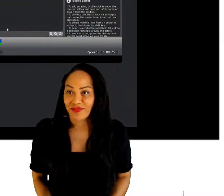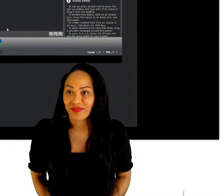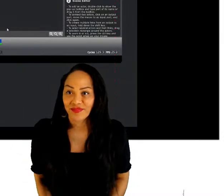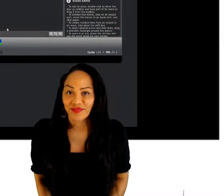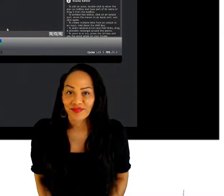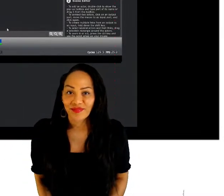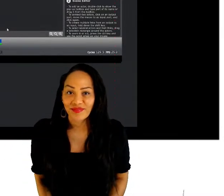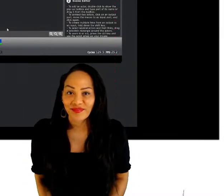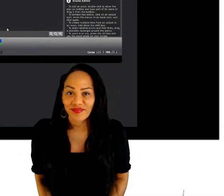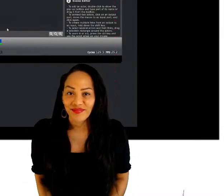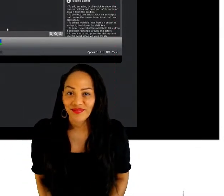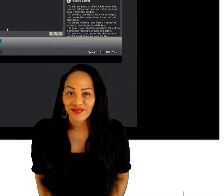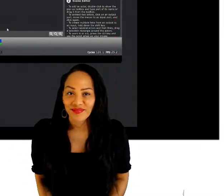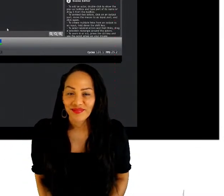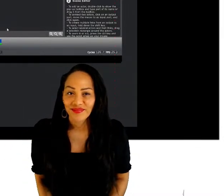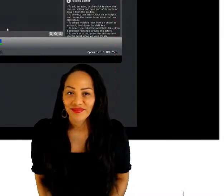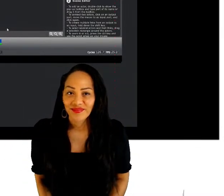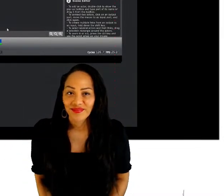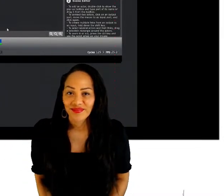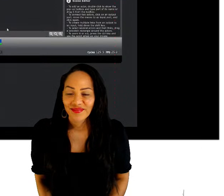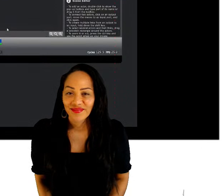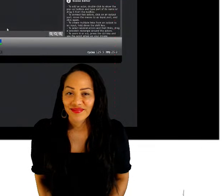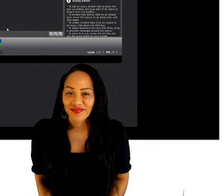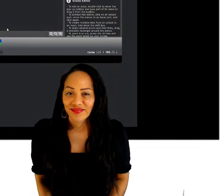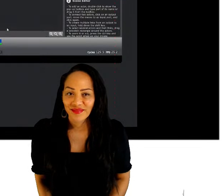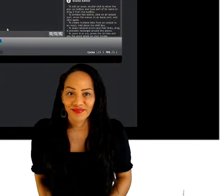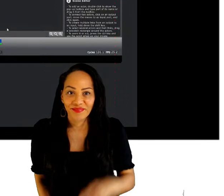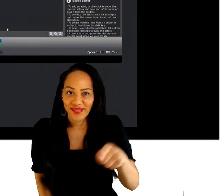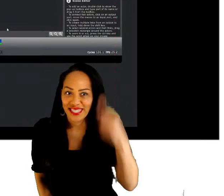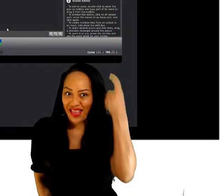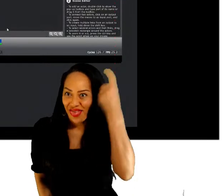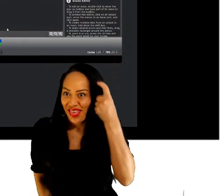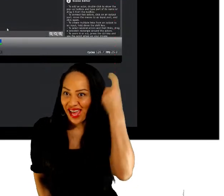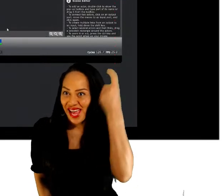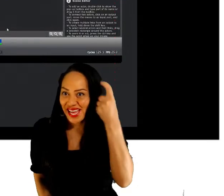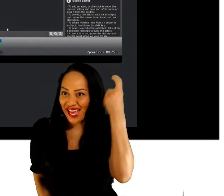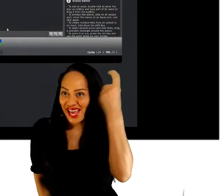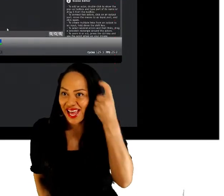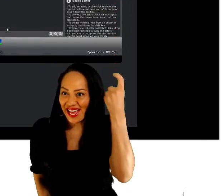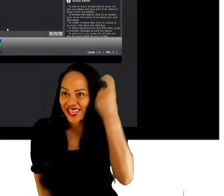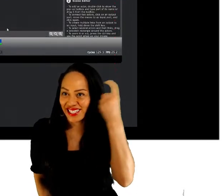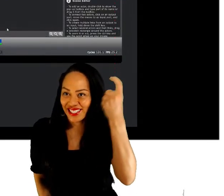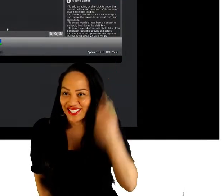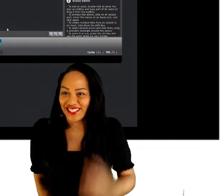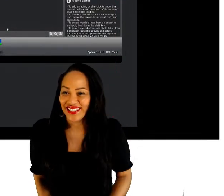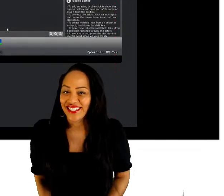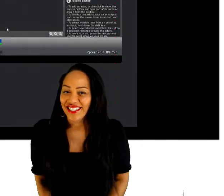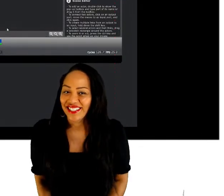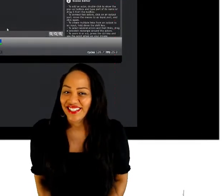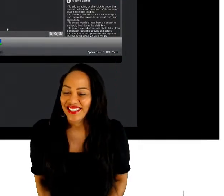We're thinking. We're thinking. We're thinking.